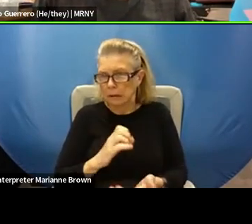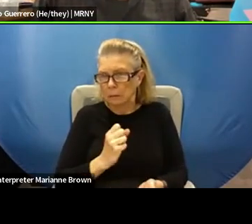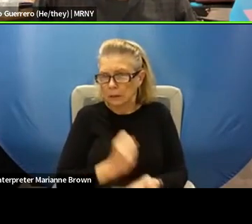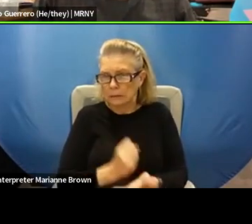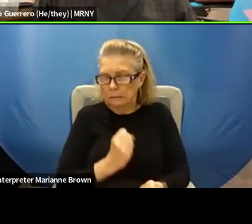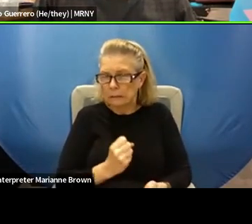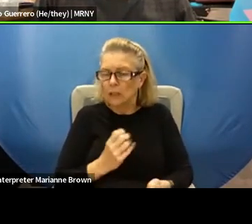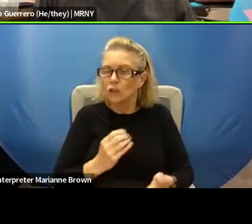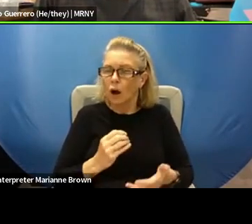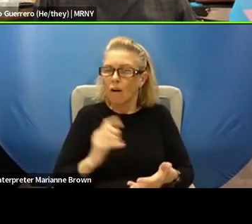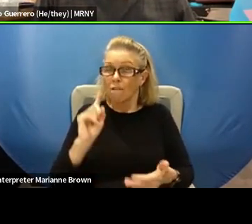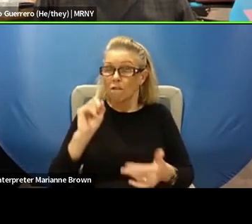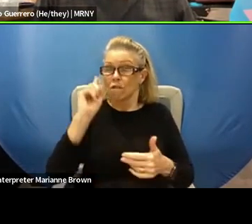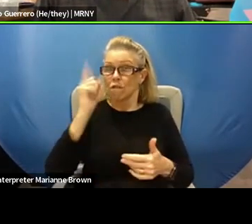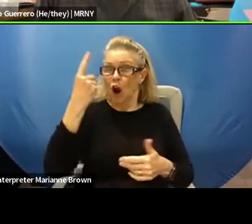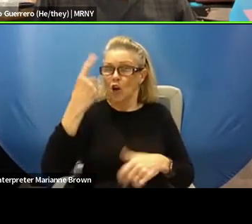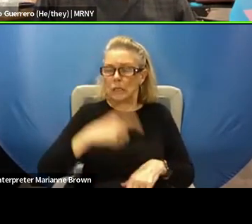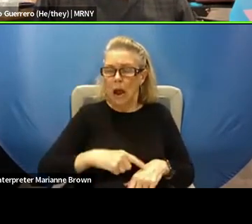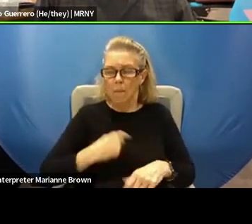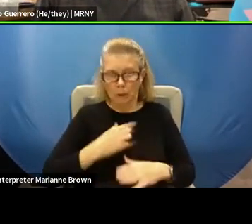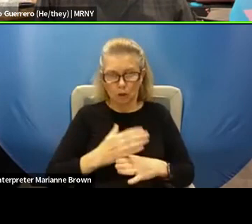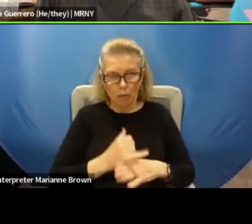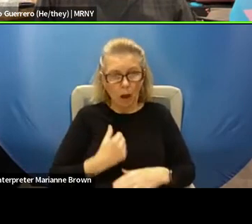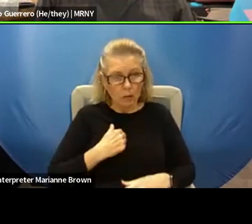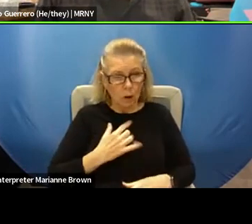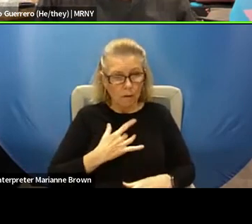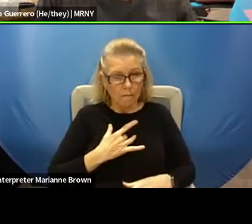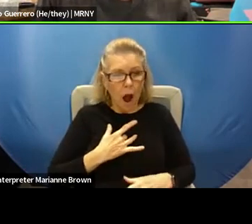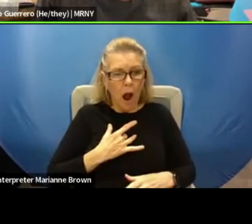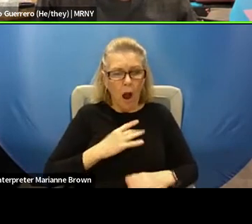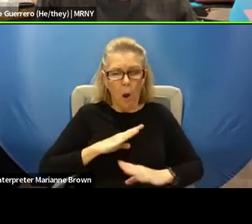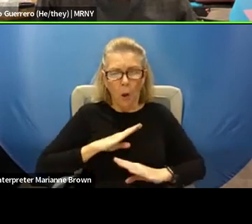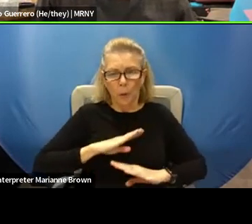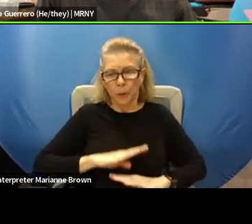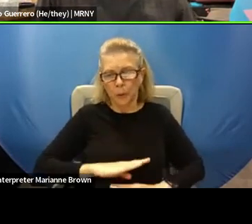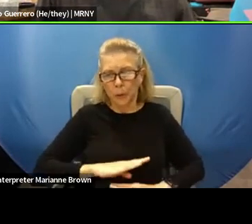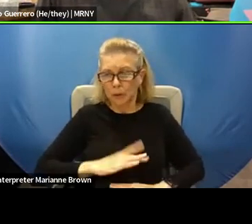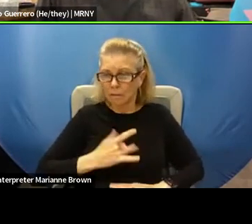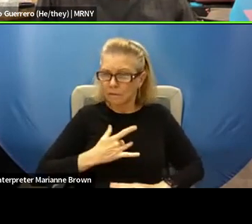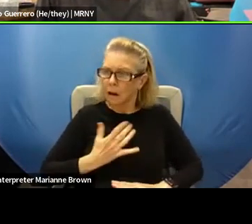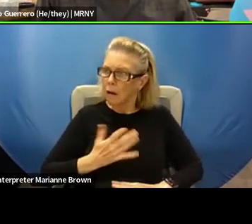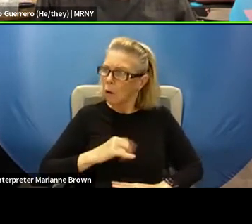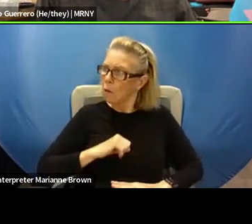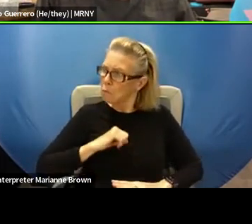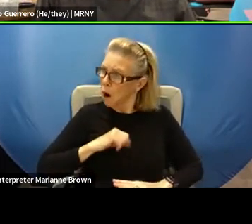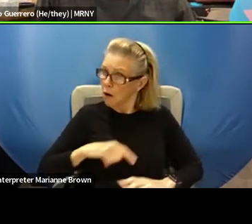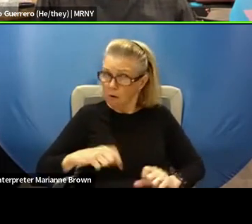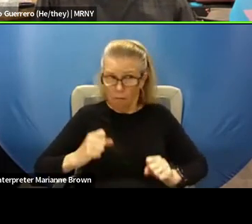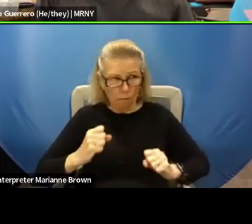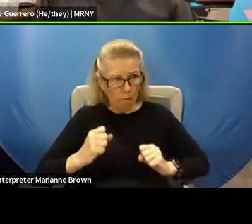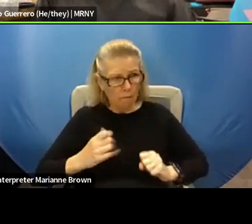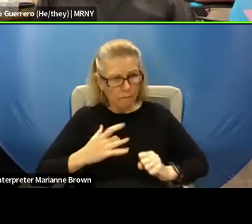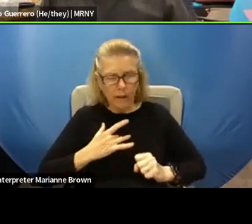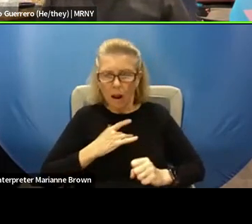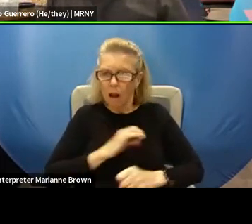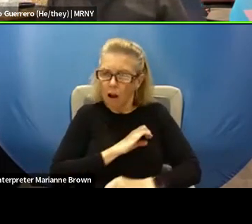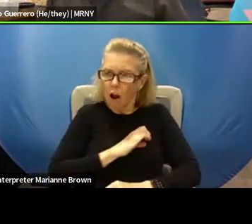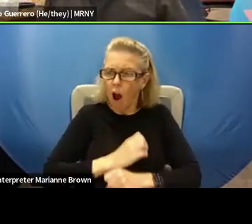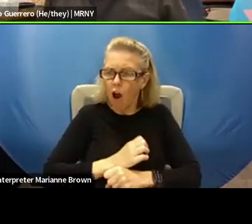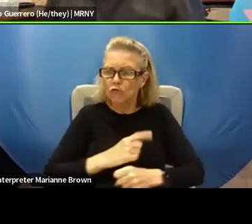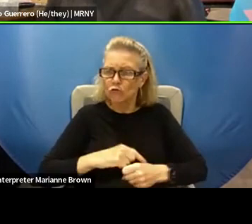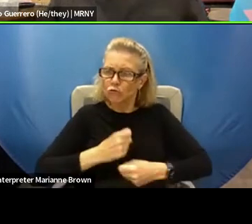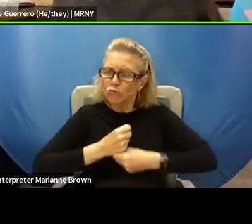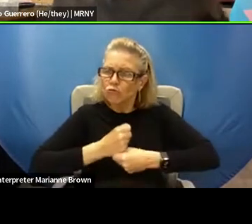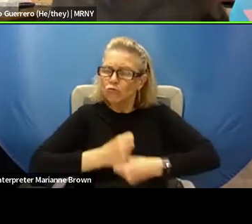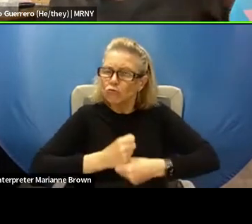my identity feeling proud, feeling ready to organize, feeling energized. And I carry that